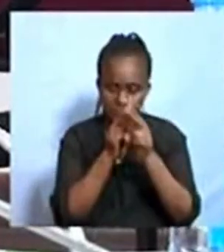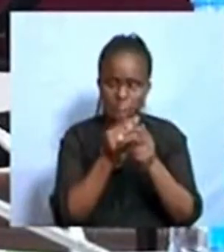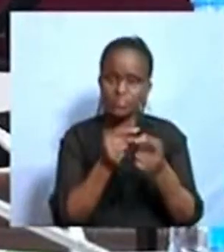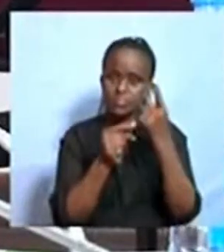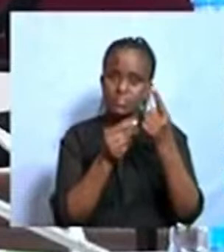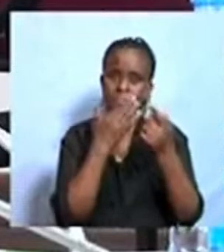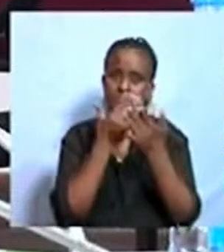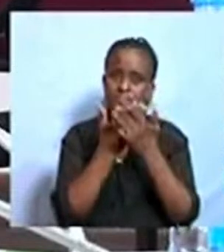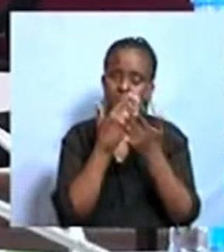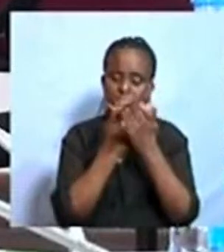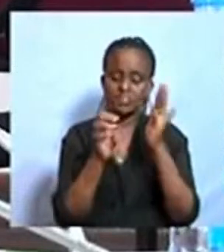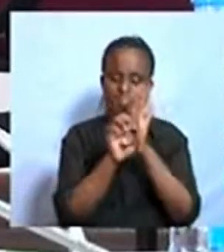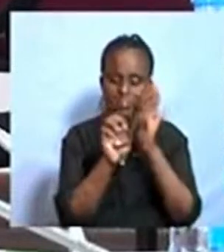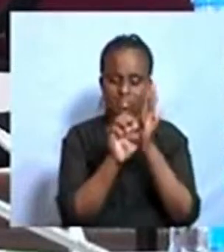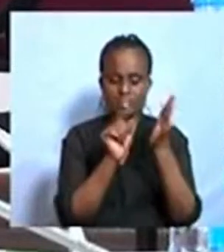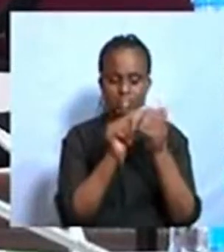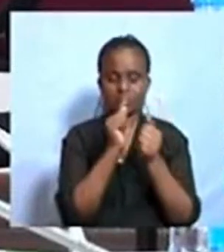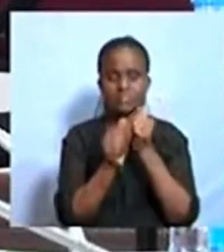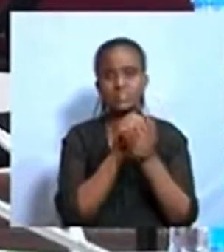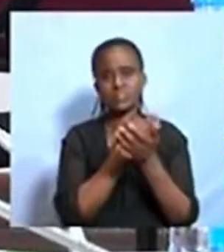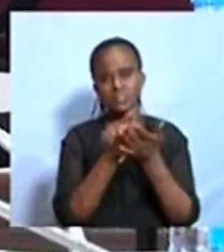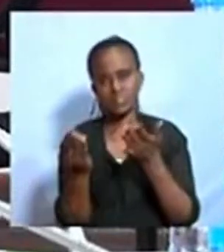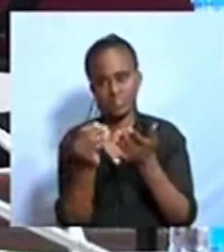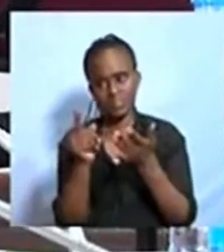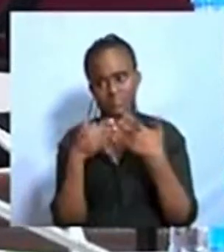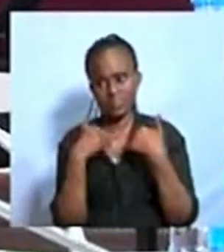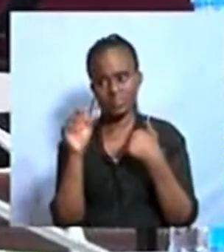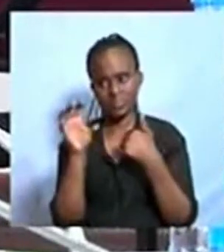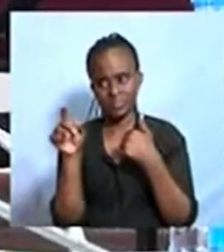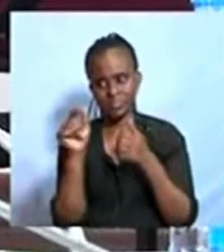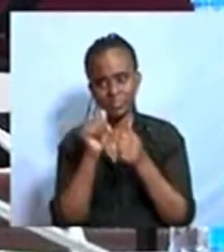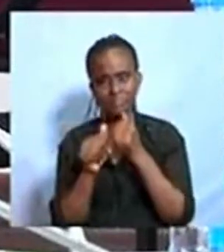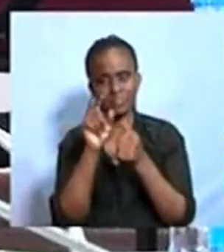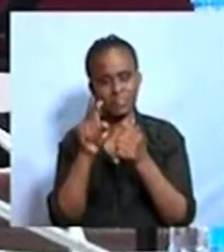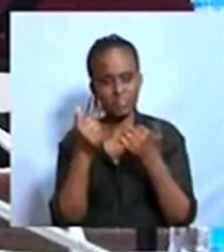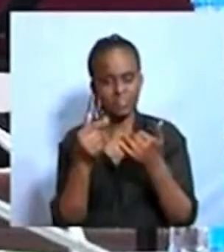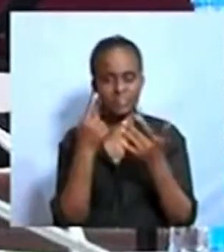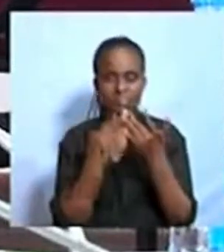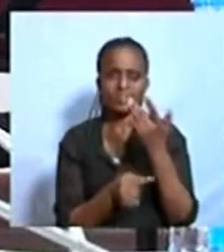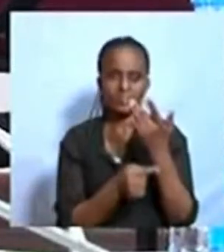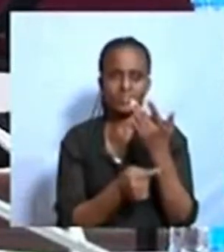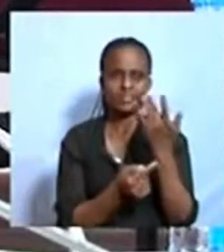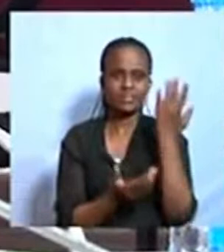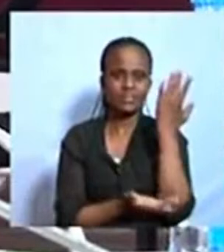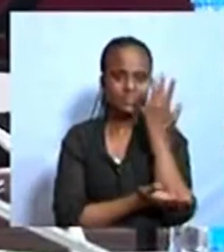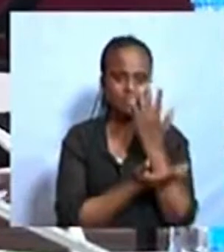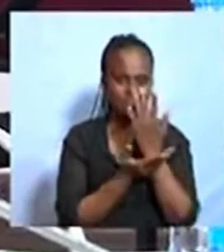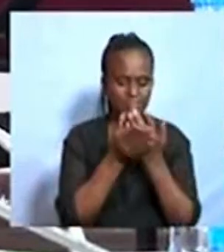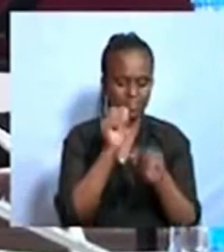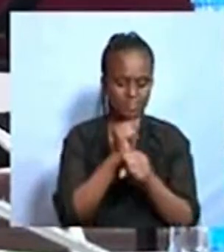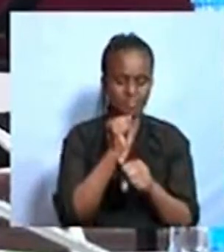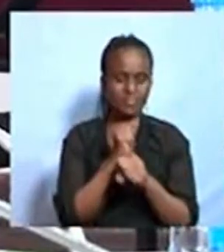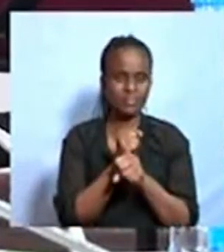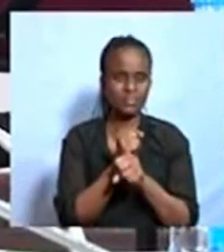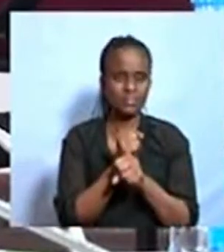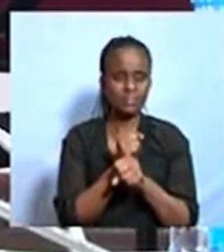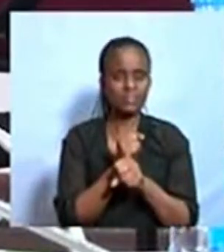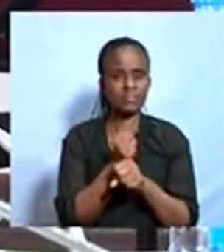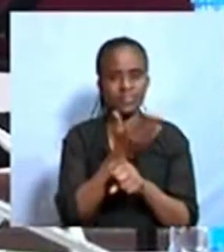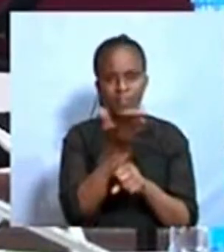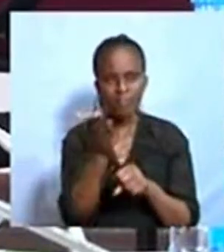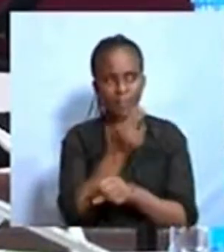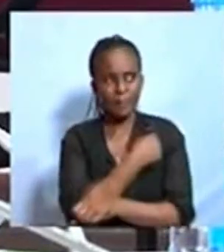good example of a system that has failed the health sector that needs to be worked on. In a number of these